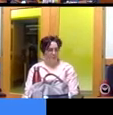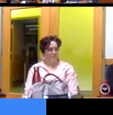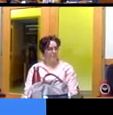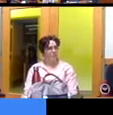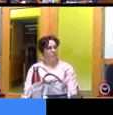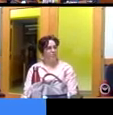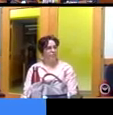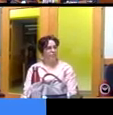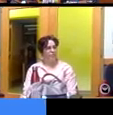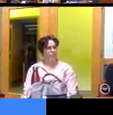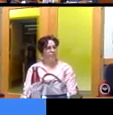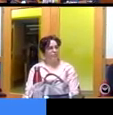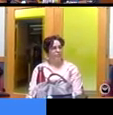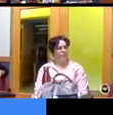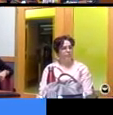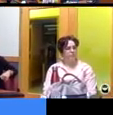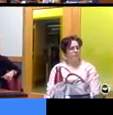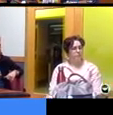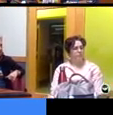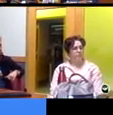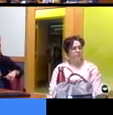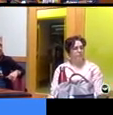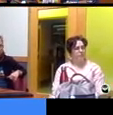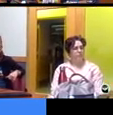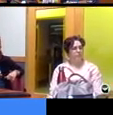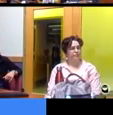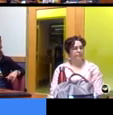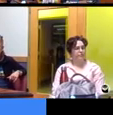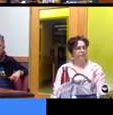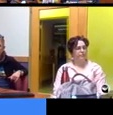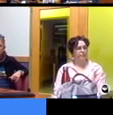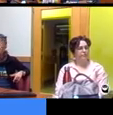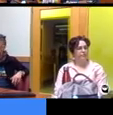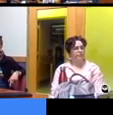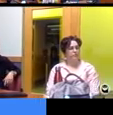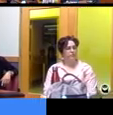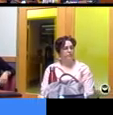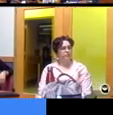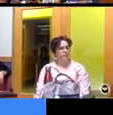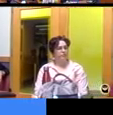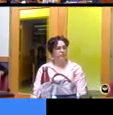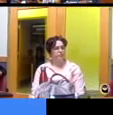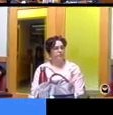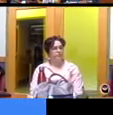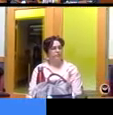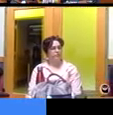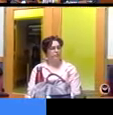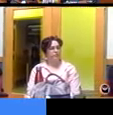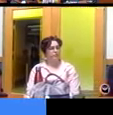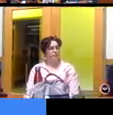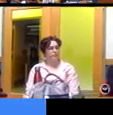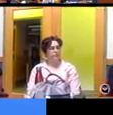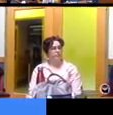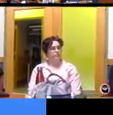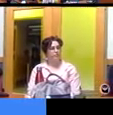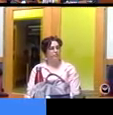is to be expected. And it just really depends on the patient as to what that feels like for them. And all right, so